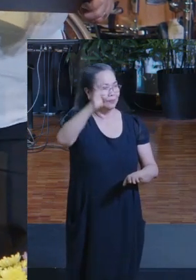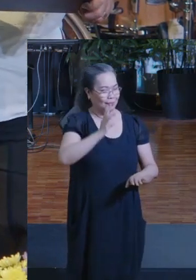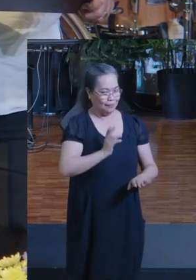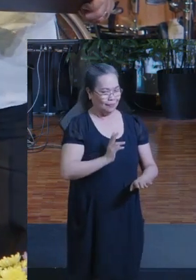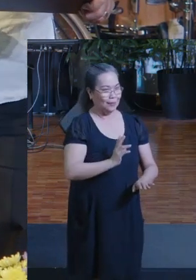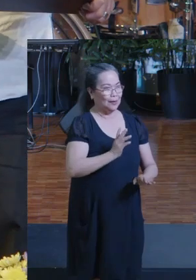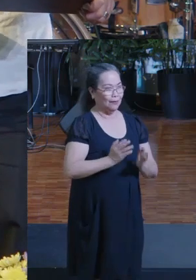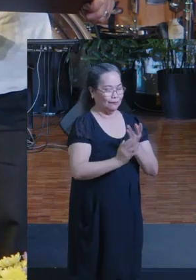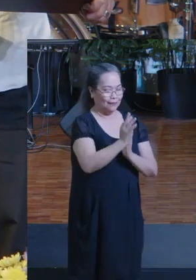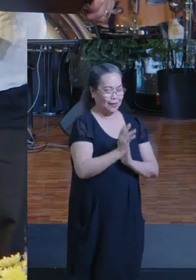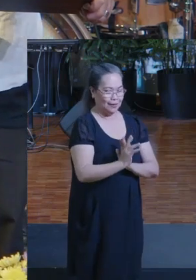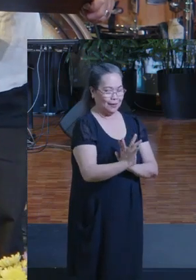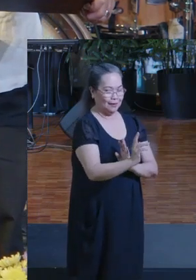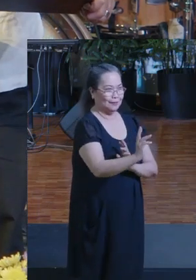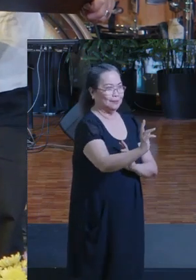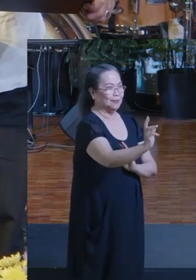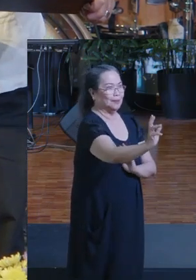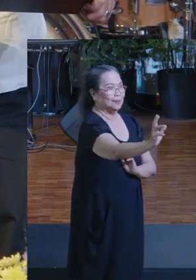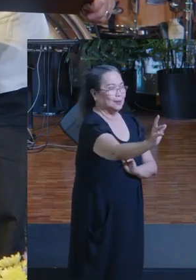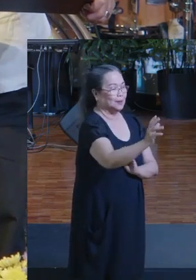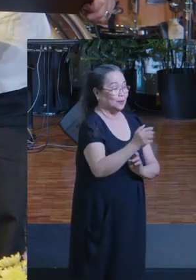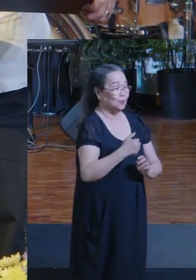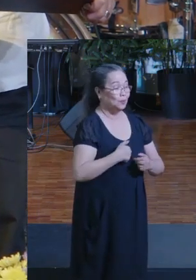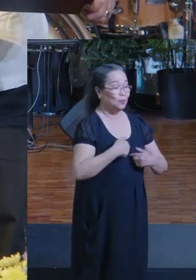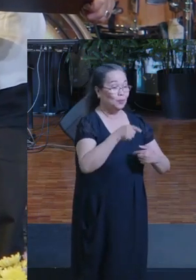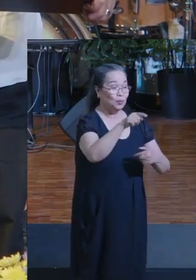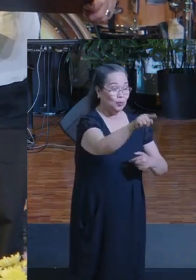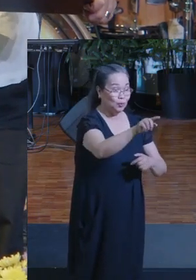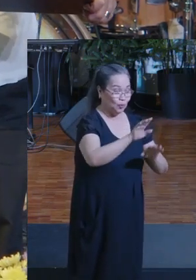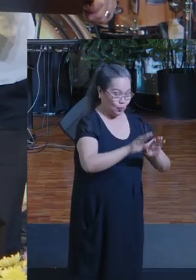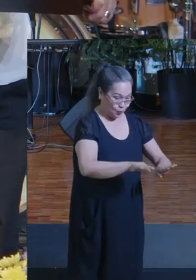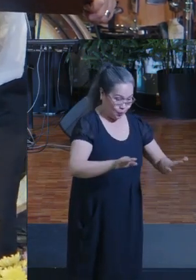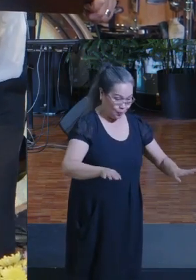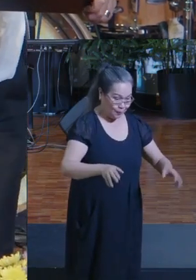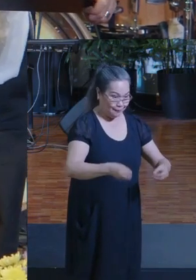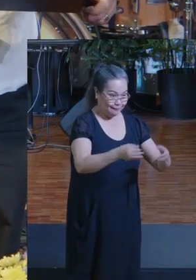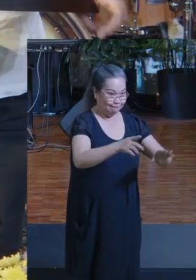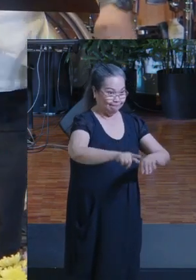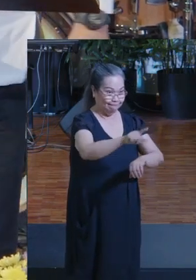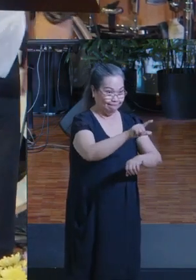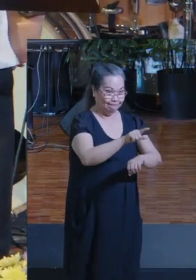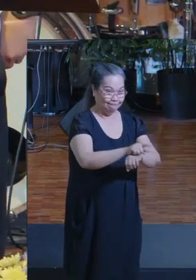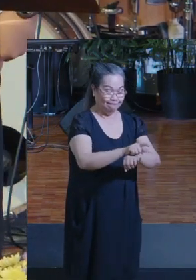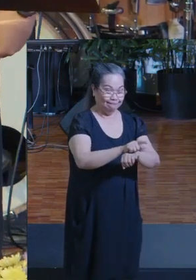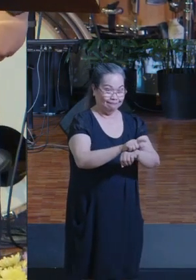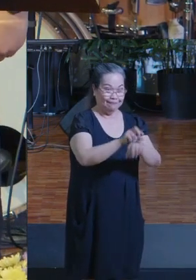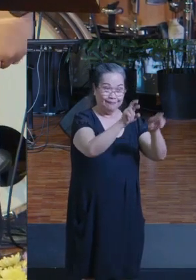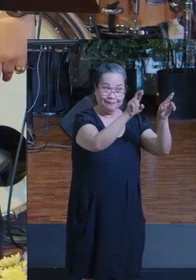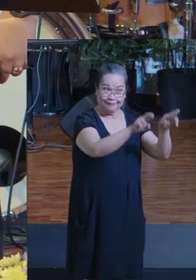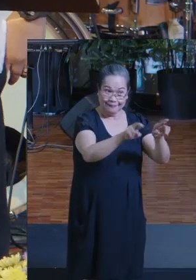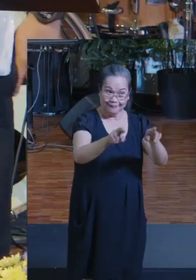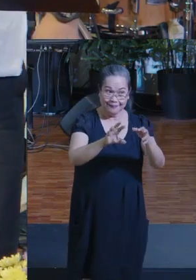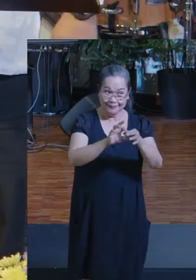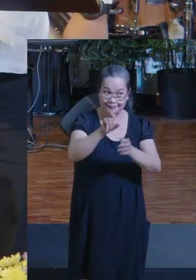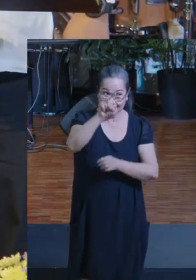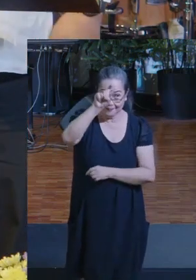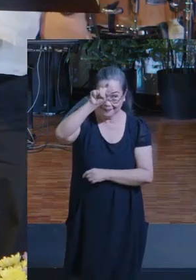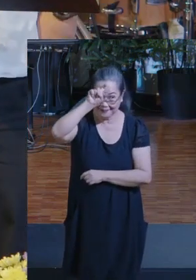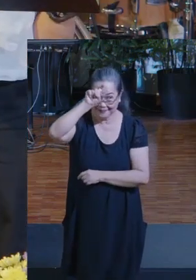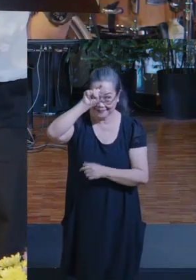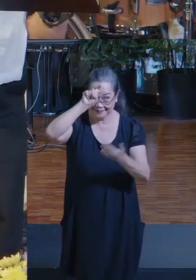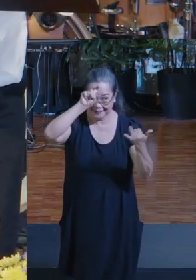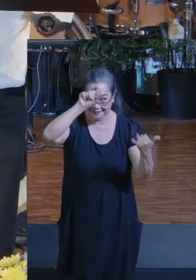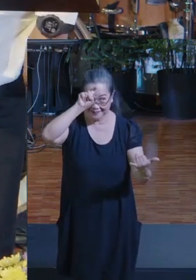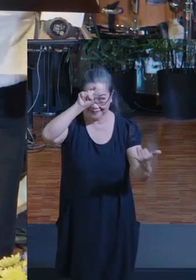saying, to your offspring I give this land, from the river of Egypt, that's the Nile,